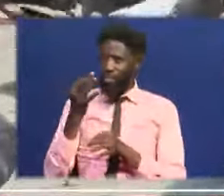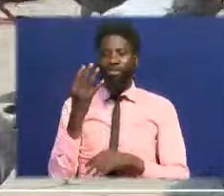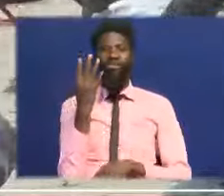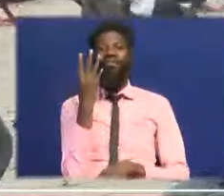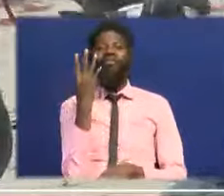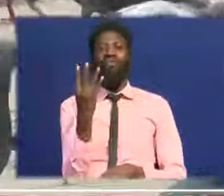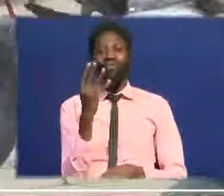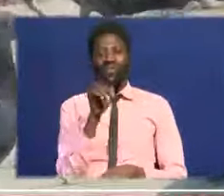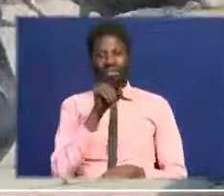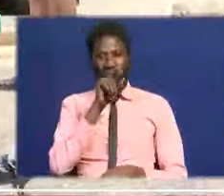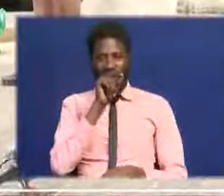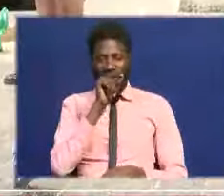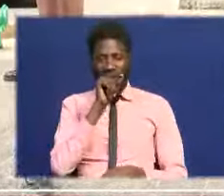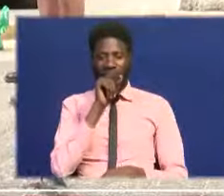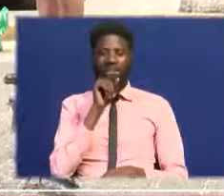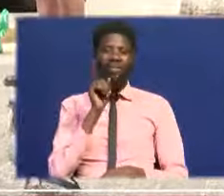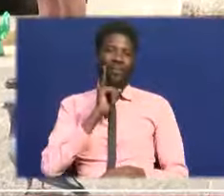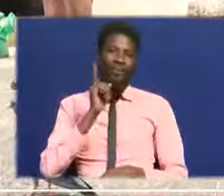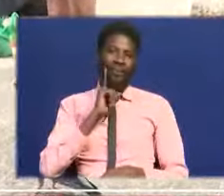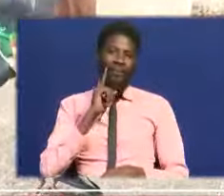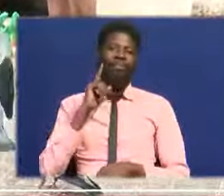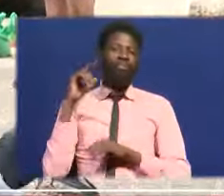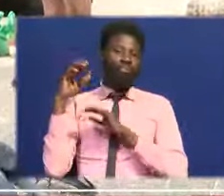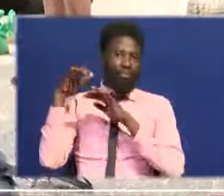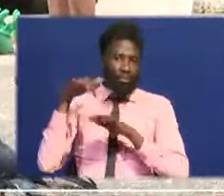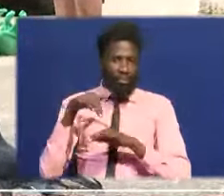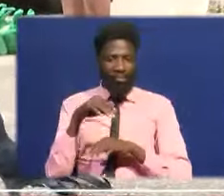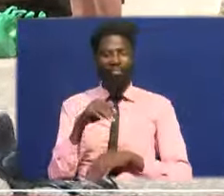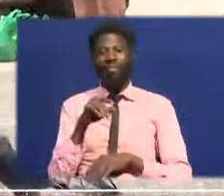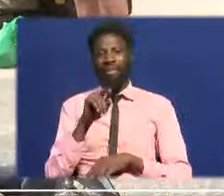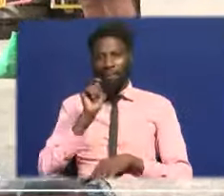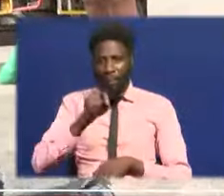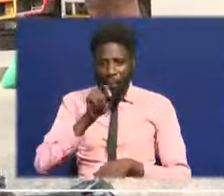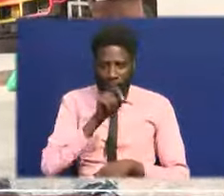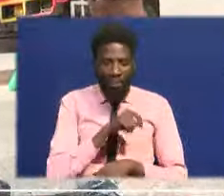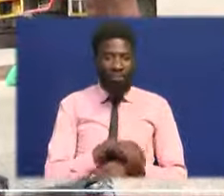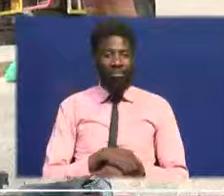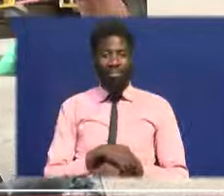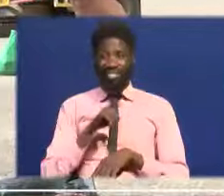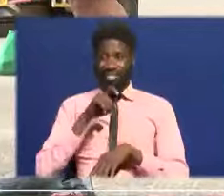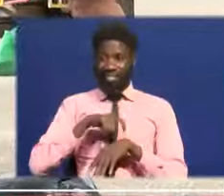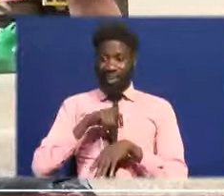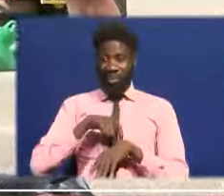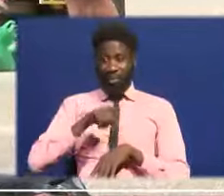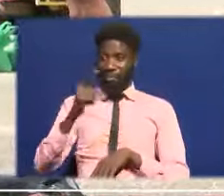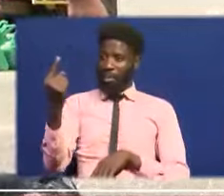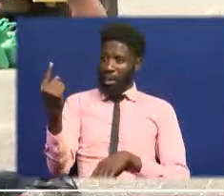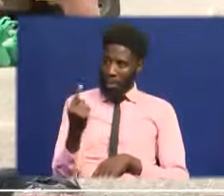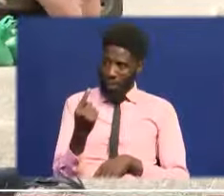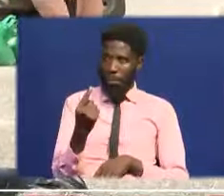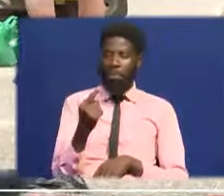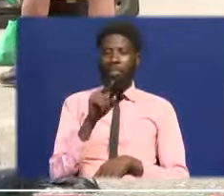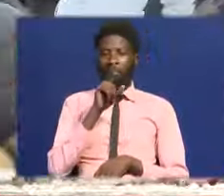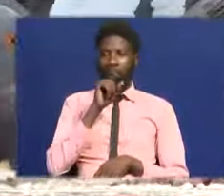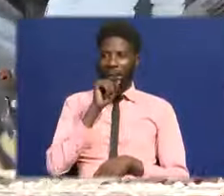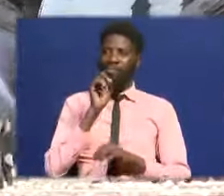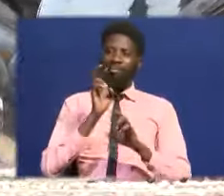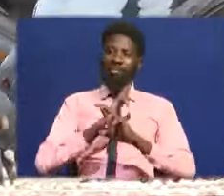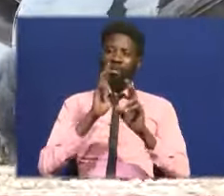day to eat the grain. When he steps into the parking lot, it appears to be the queue for the birds to descend for their daily